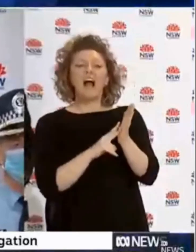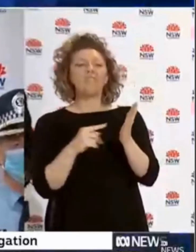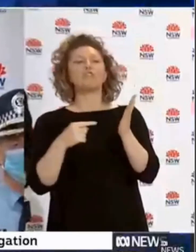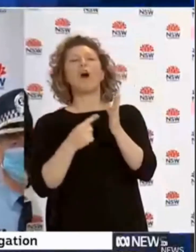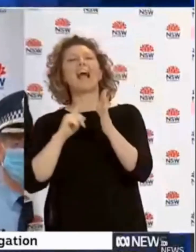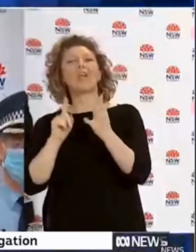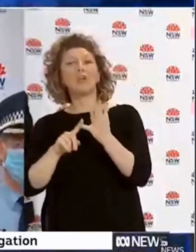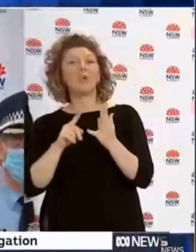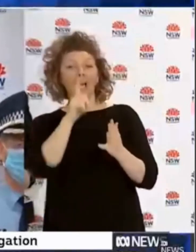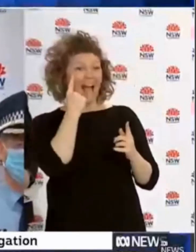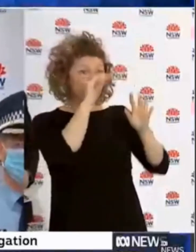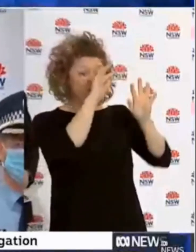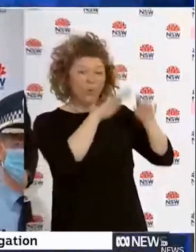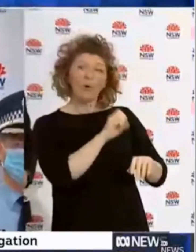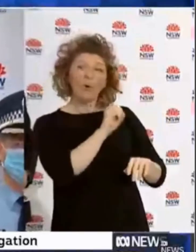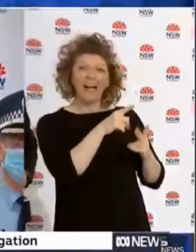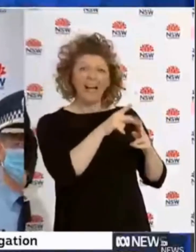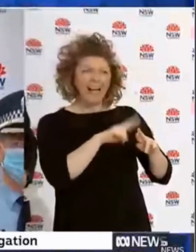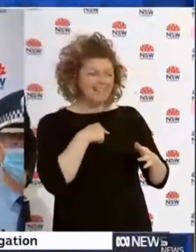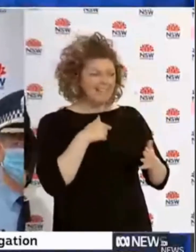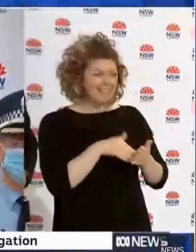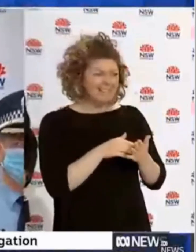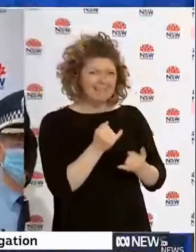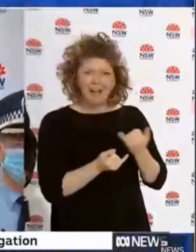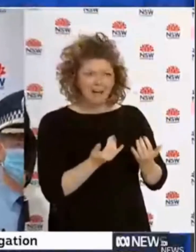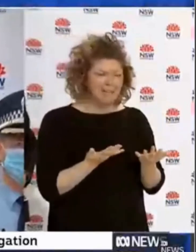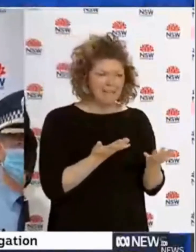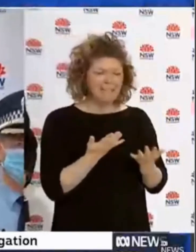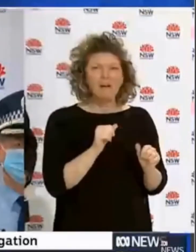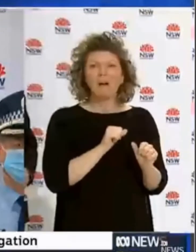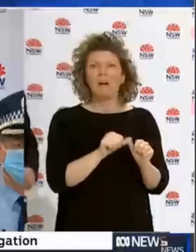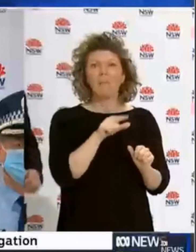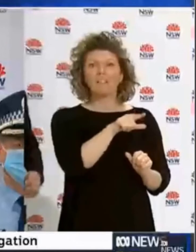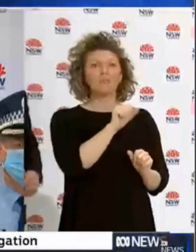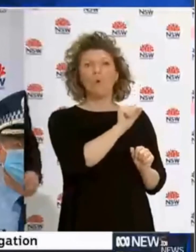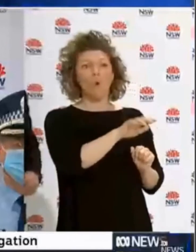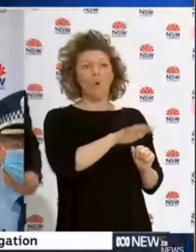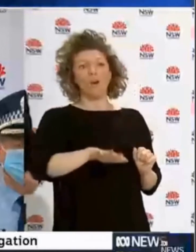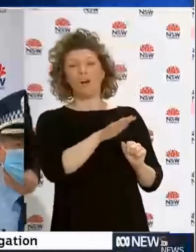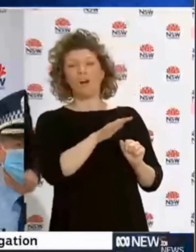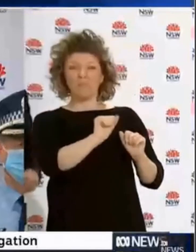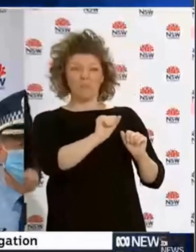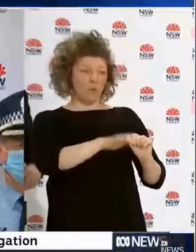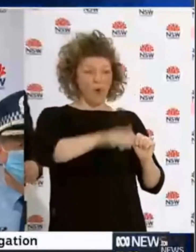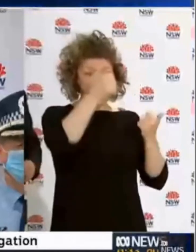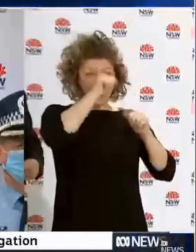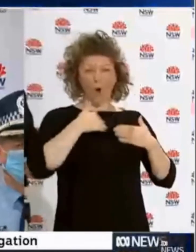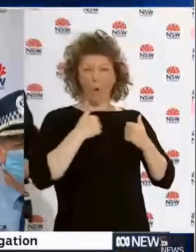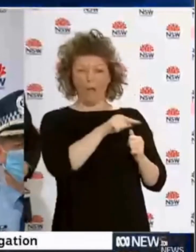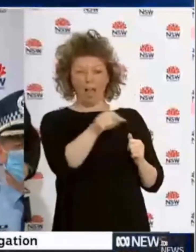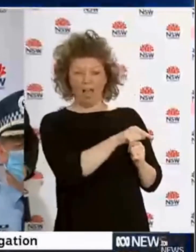nsw.gov.au. And certainly, if you have problems, then I would strongly suggest you speak to your local community leaders who might have the capacity